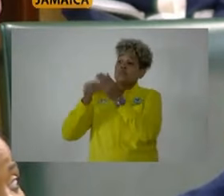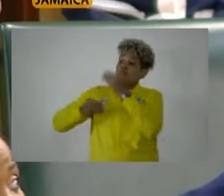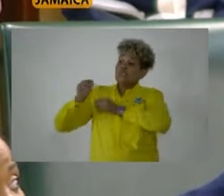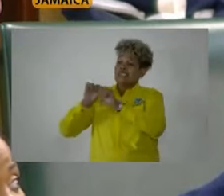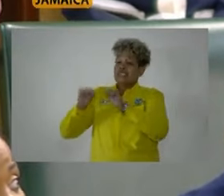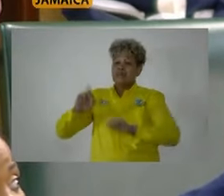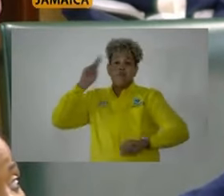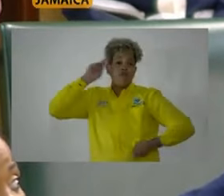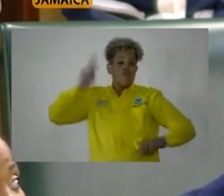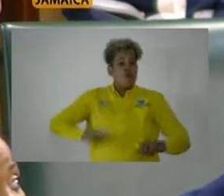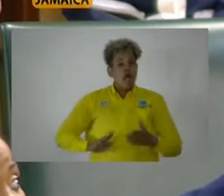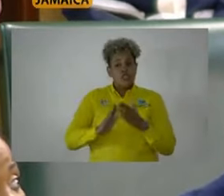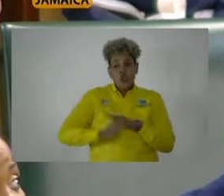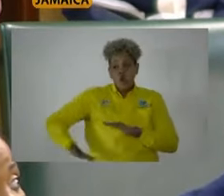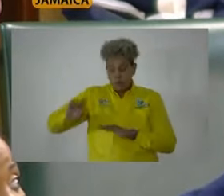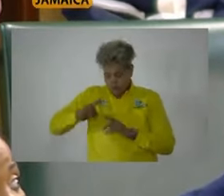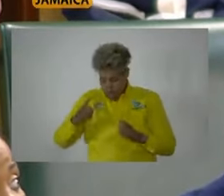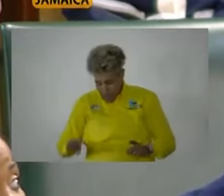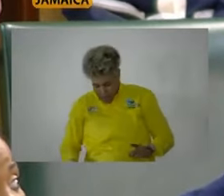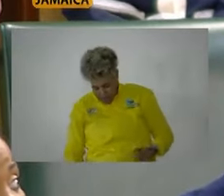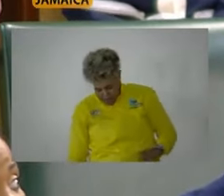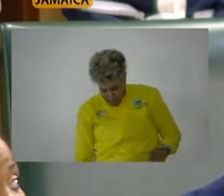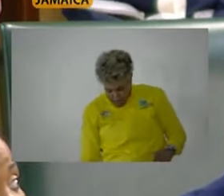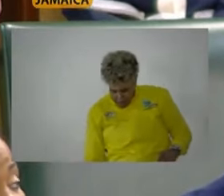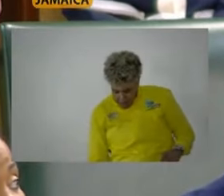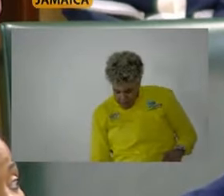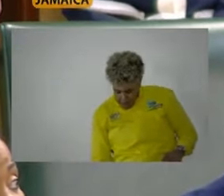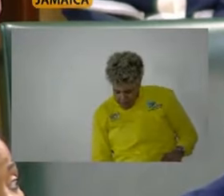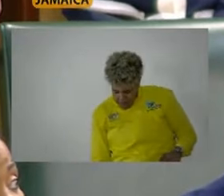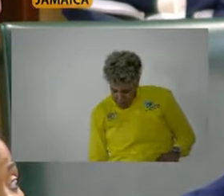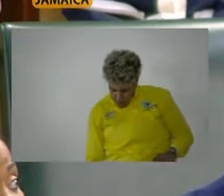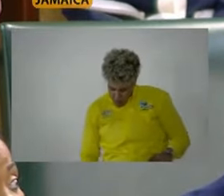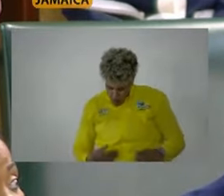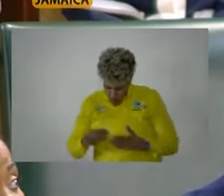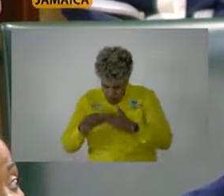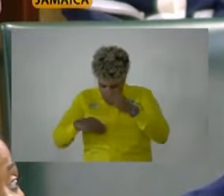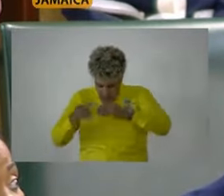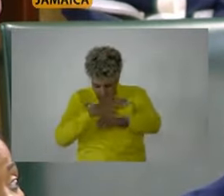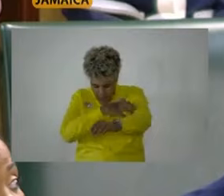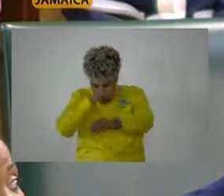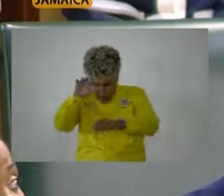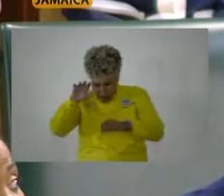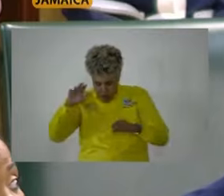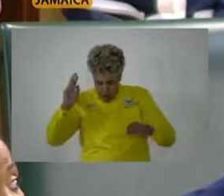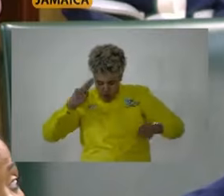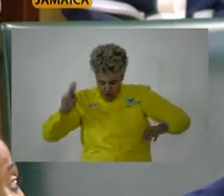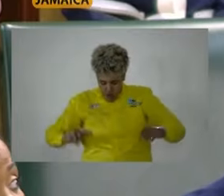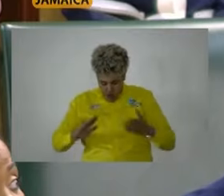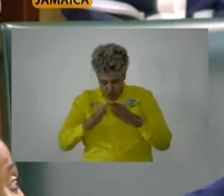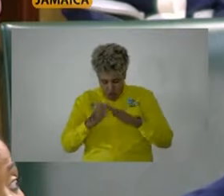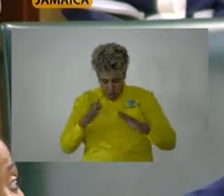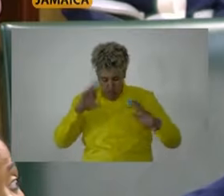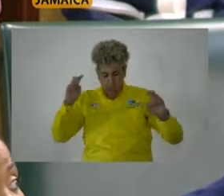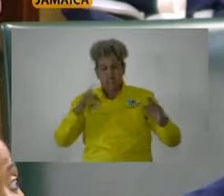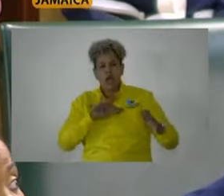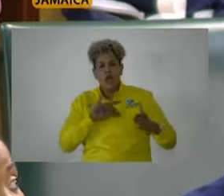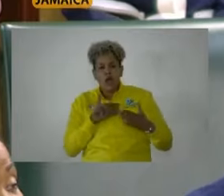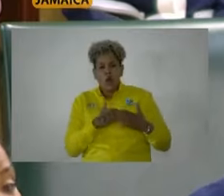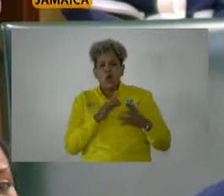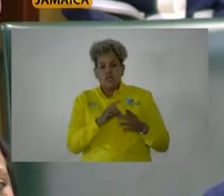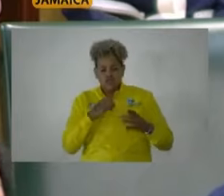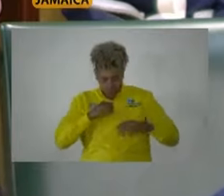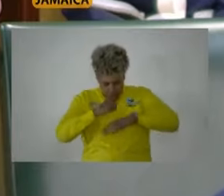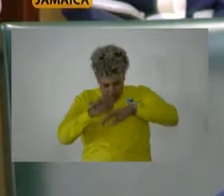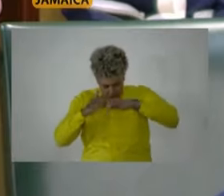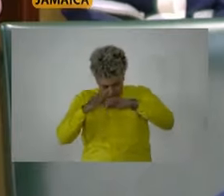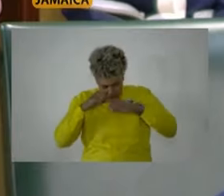Yes, the real Rastafari. We want to economically empower the Rastafari community, and that is a matter close to my heart as the architect